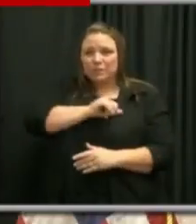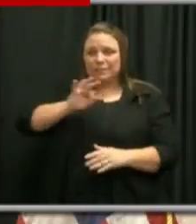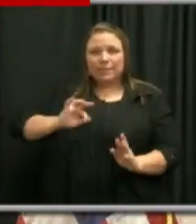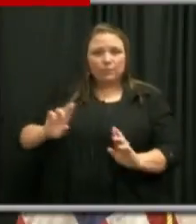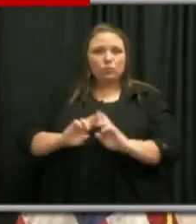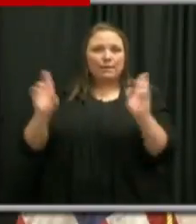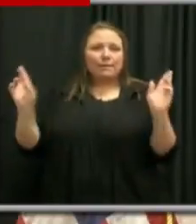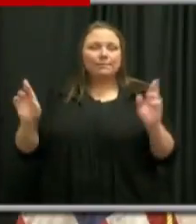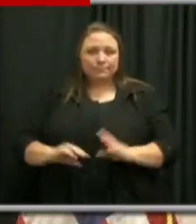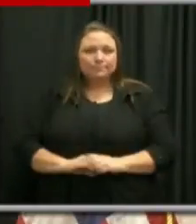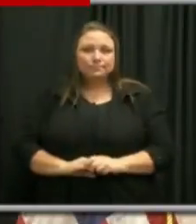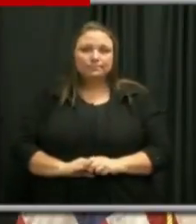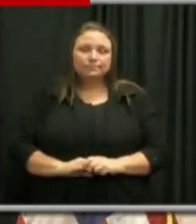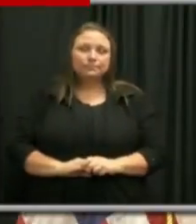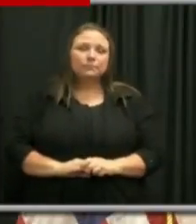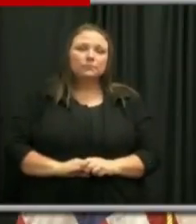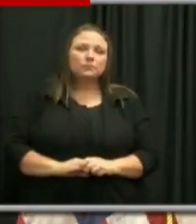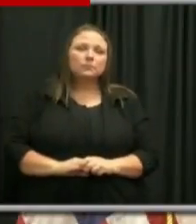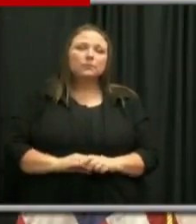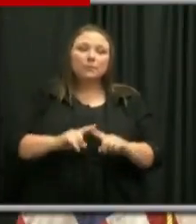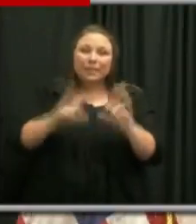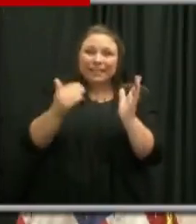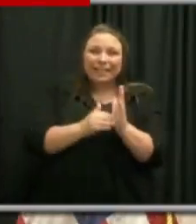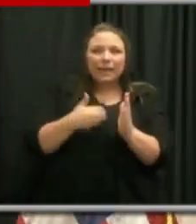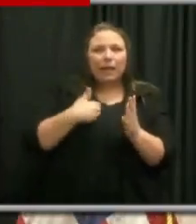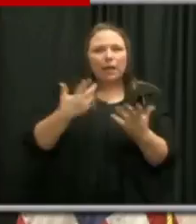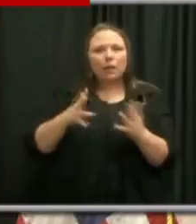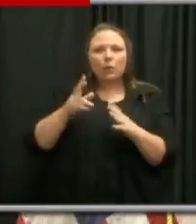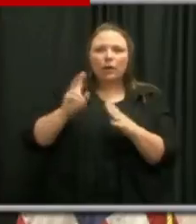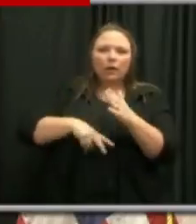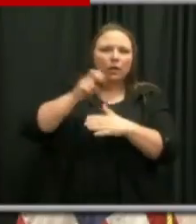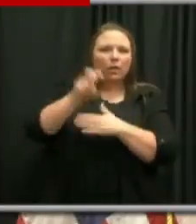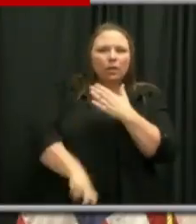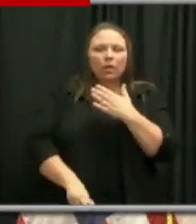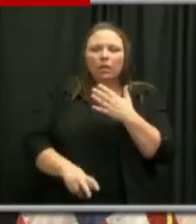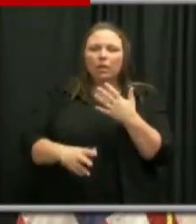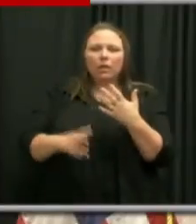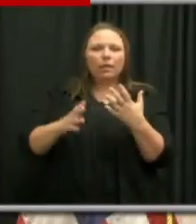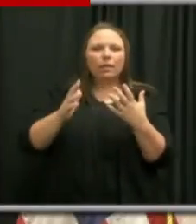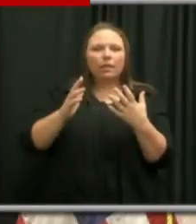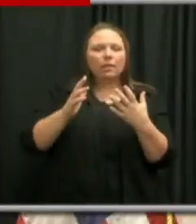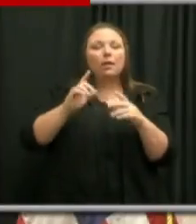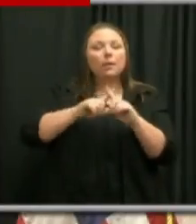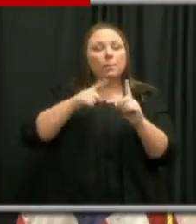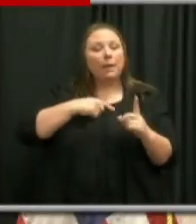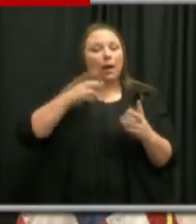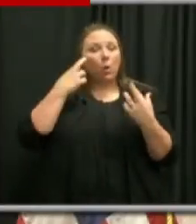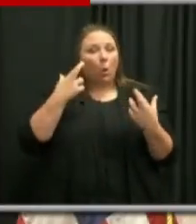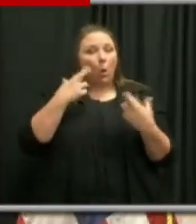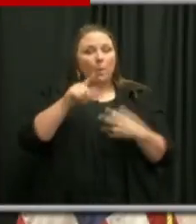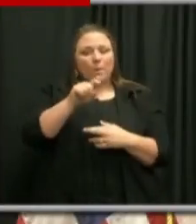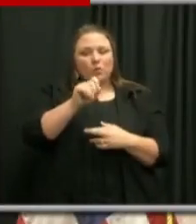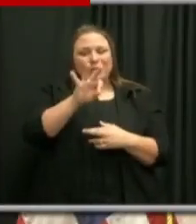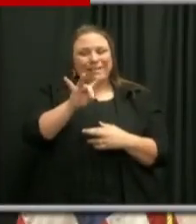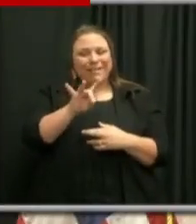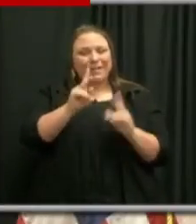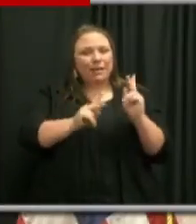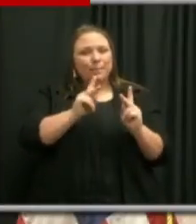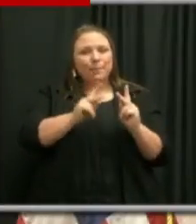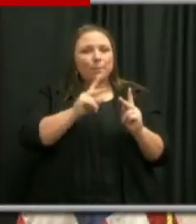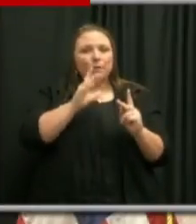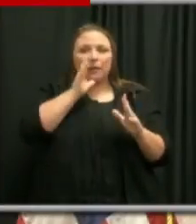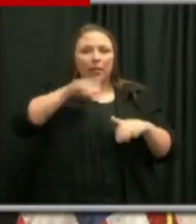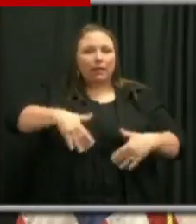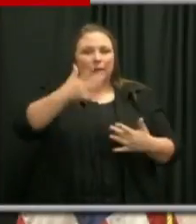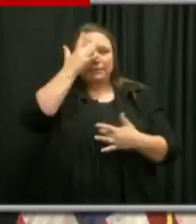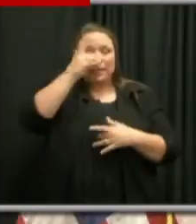up. But I hate to just jump to that conclusion. My hope is that of these 198 people, that won't be the case. But if it